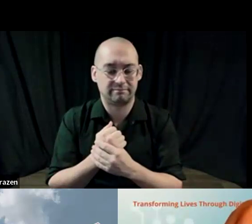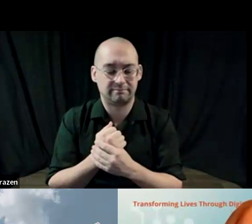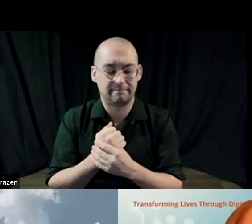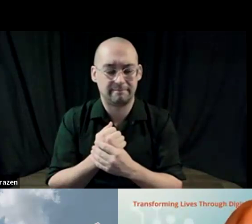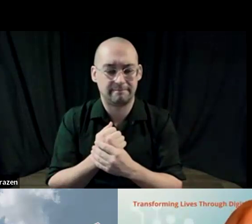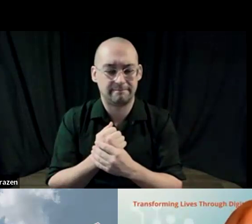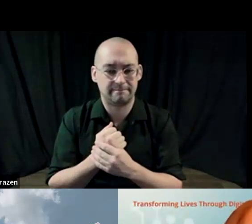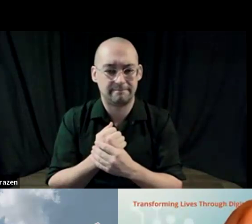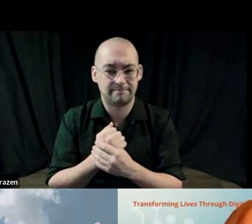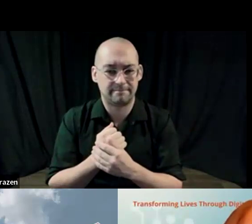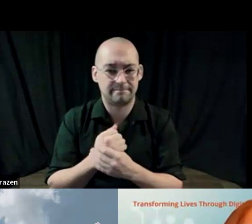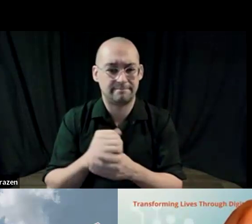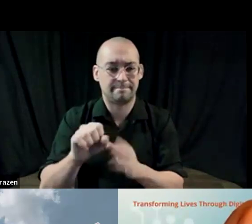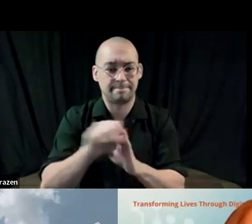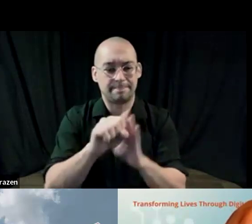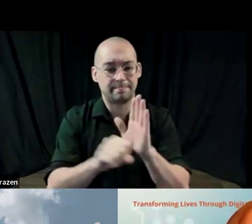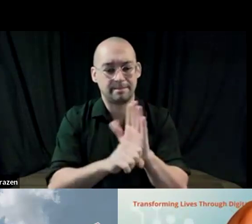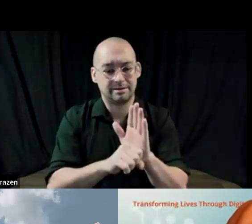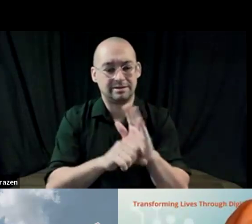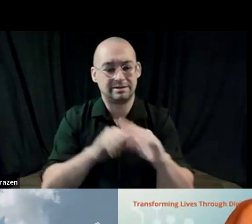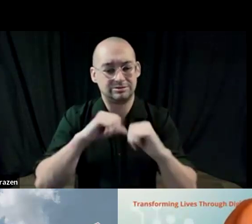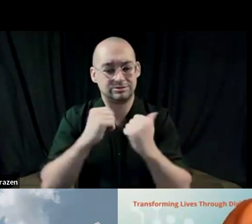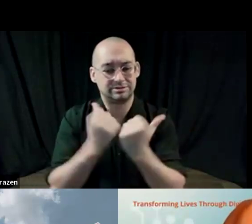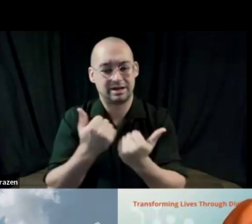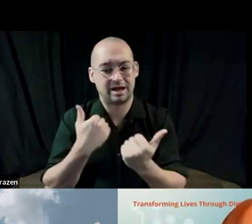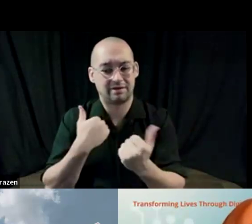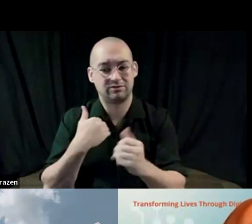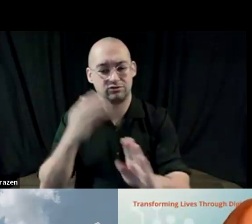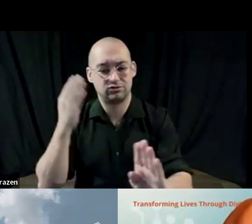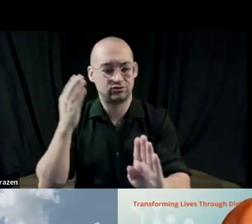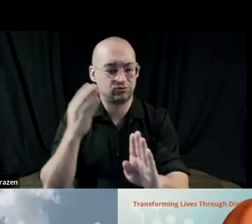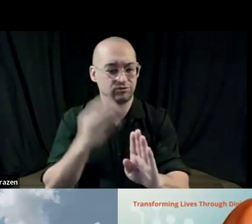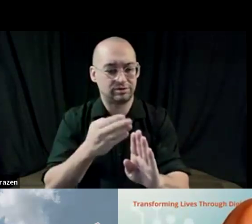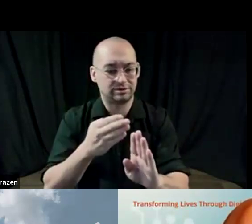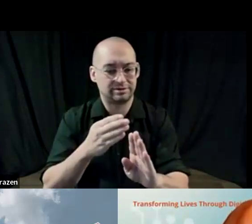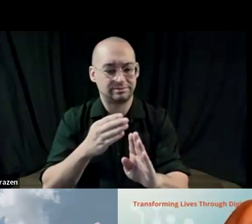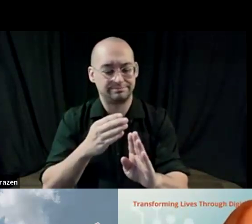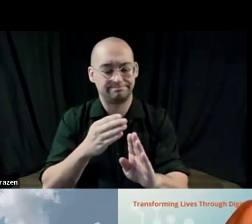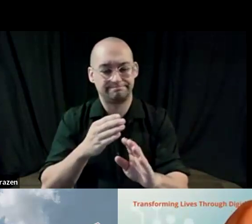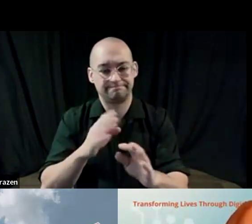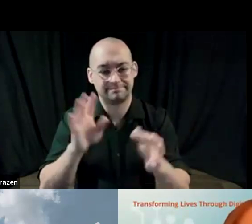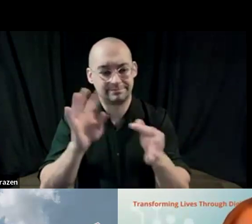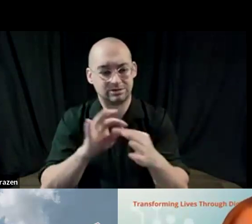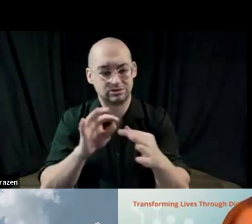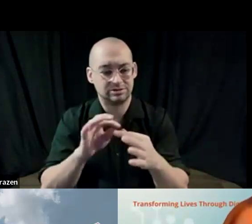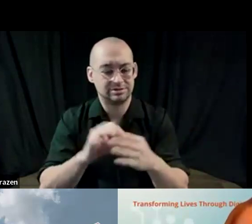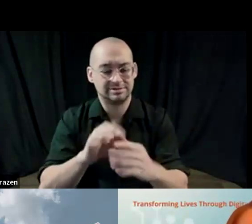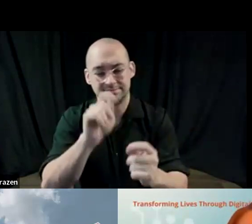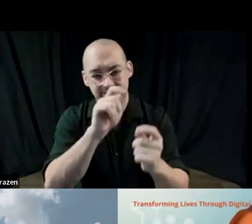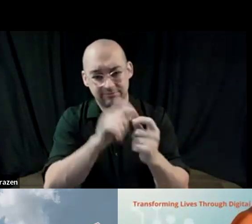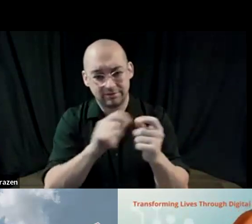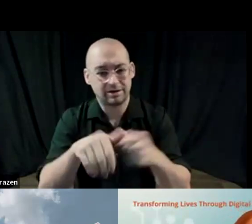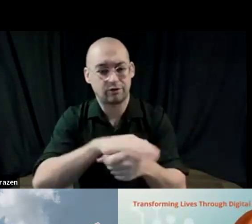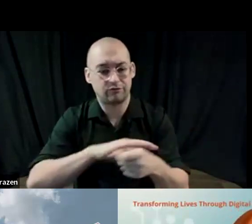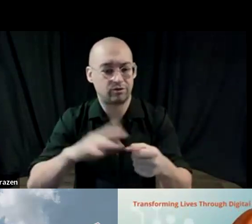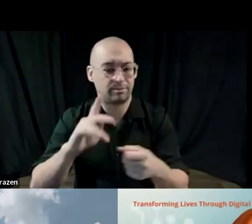where there was a state agency that had a direct connection to providing services to a specific covered population. And